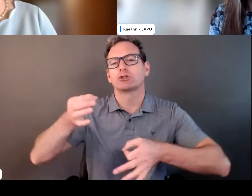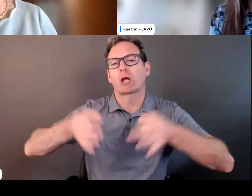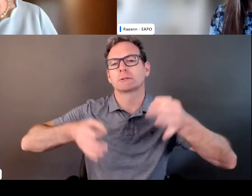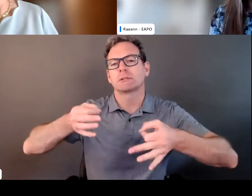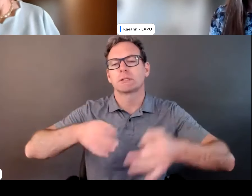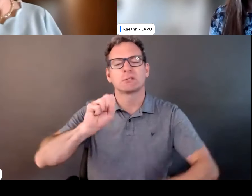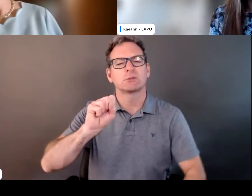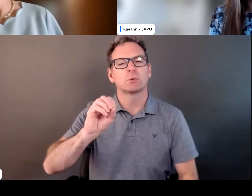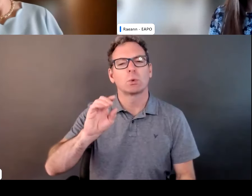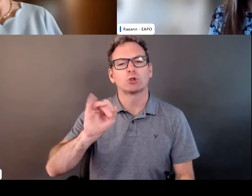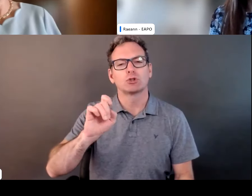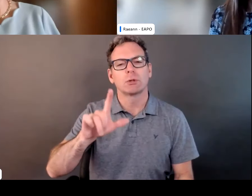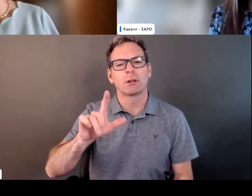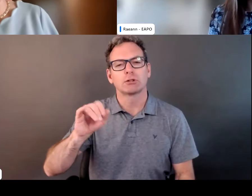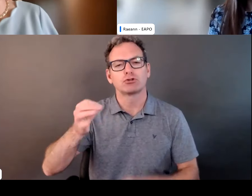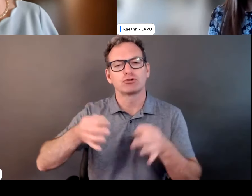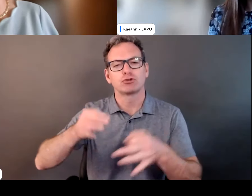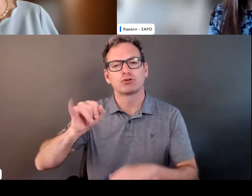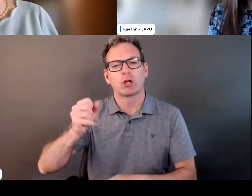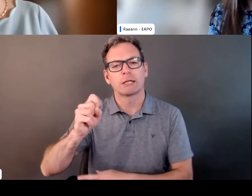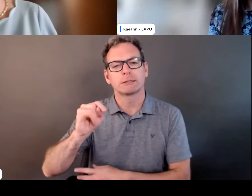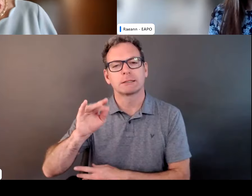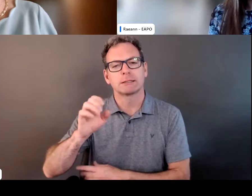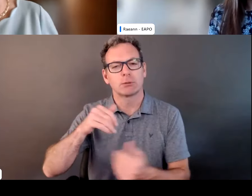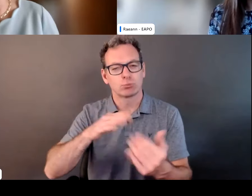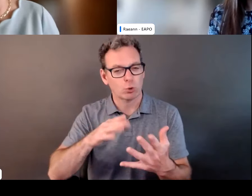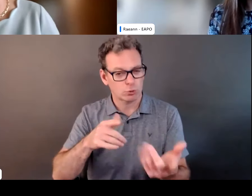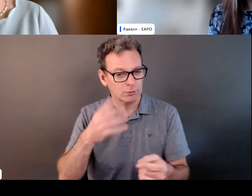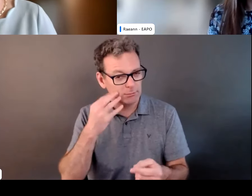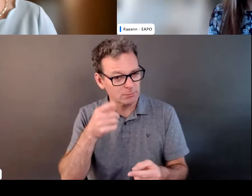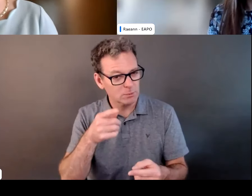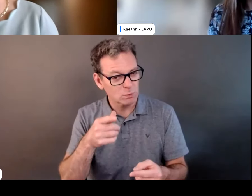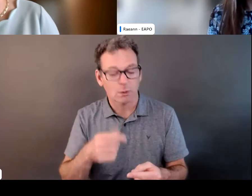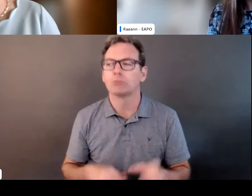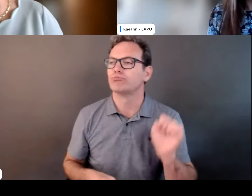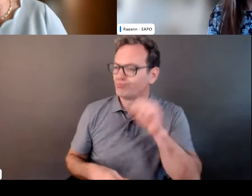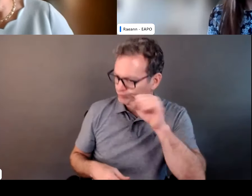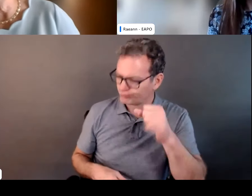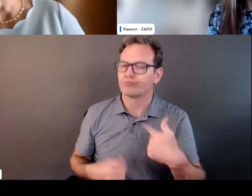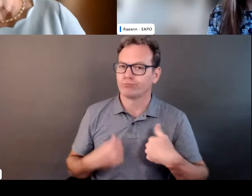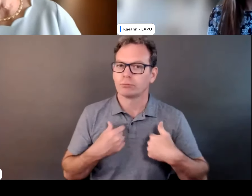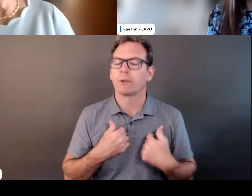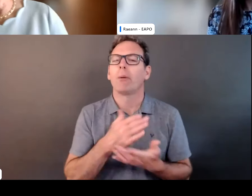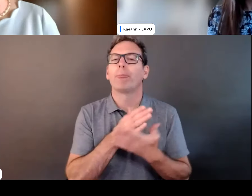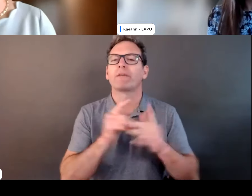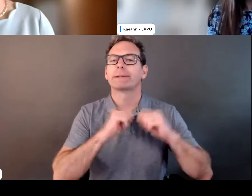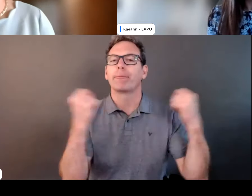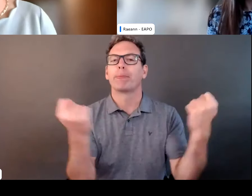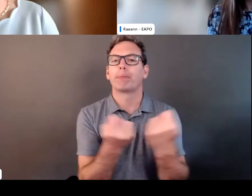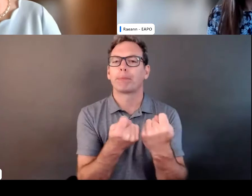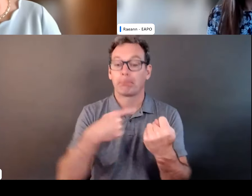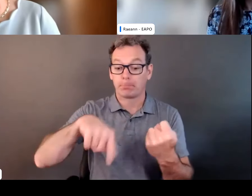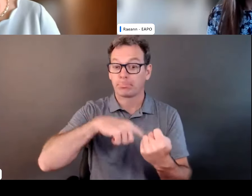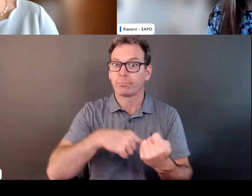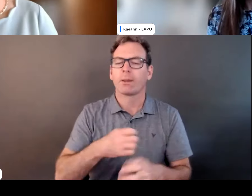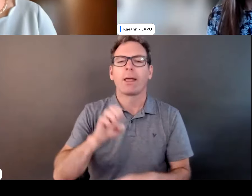yourself? Yes. In fact, I'm a part of a team, an elder abuse forensic center team. And we were just talking